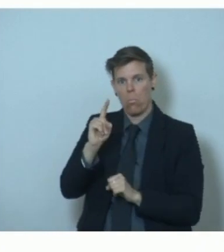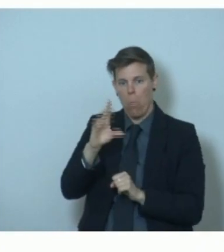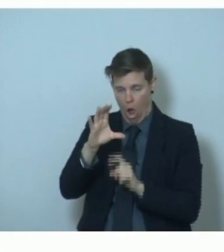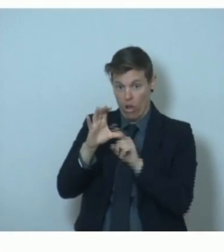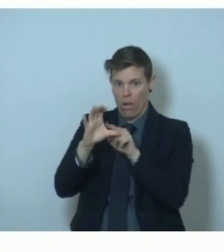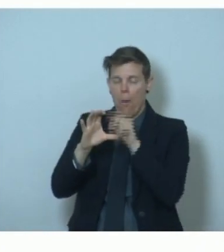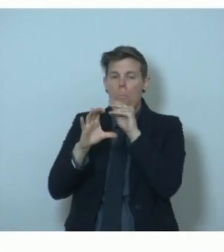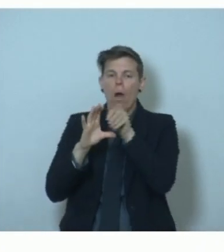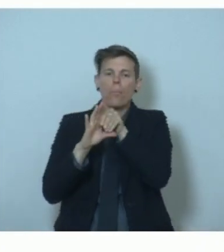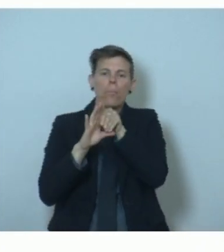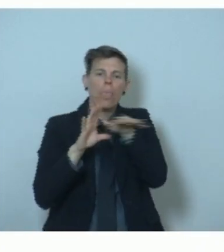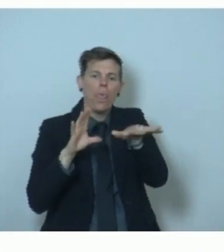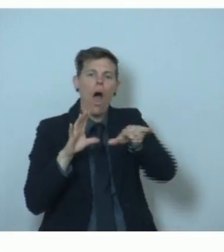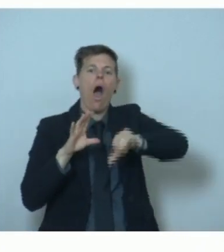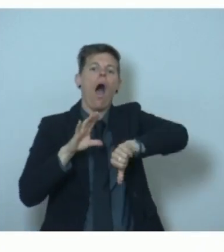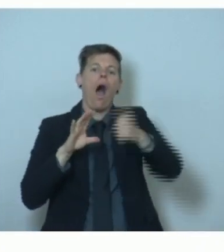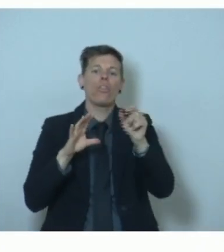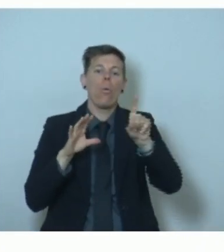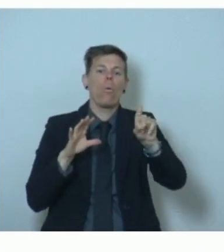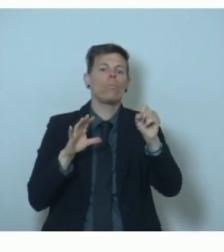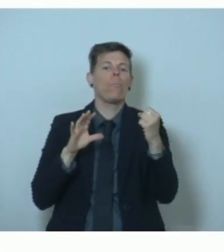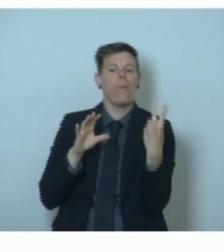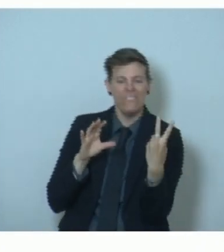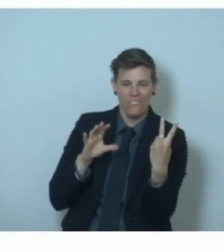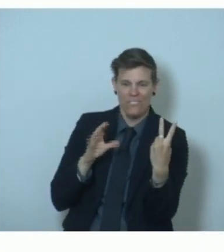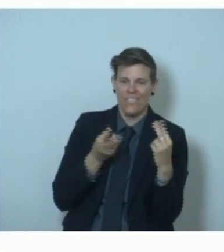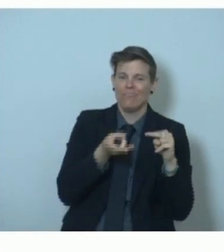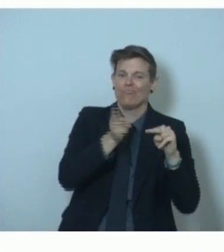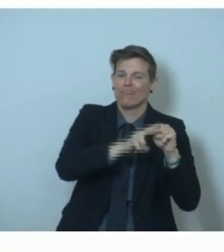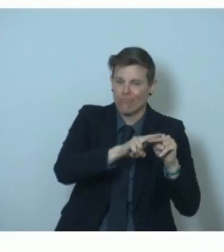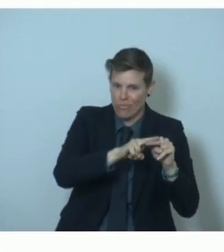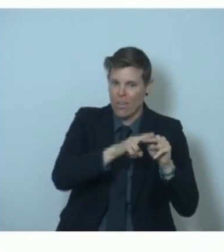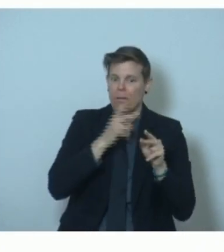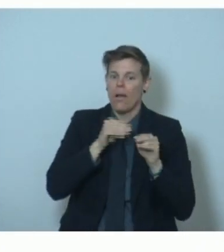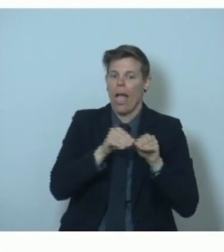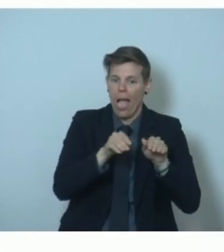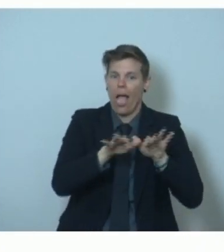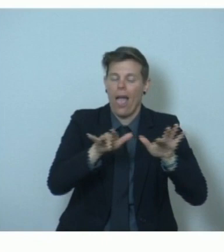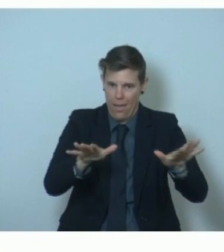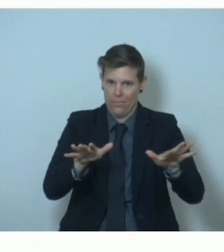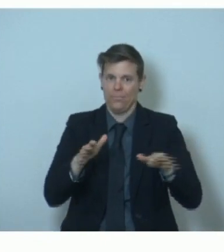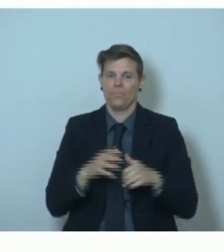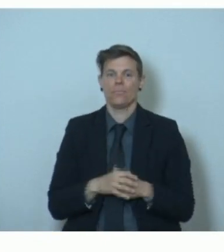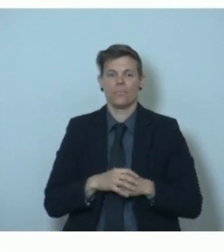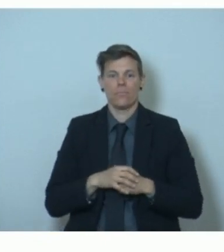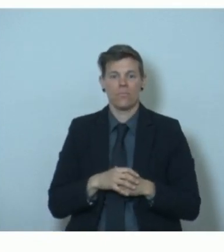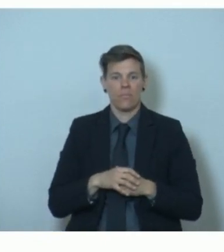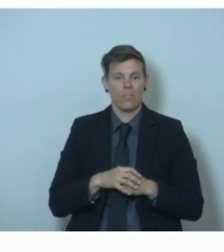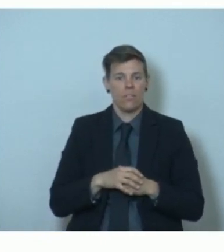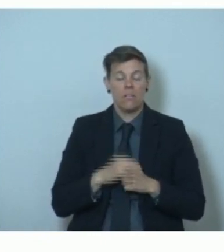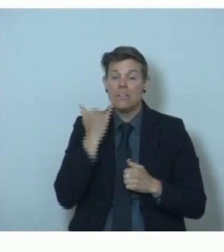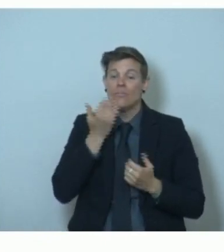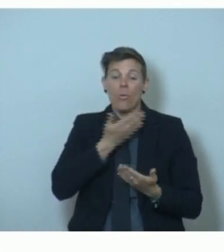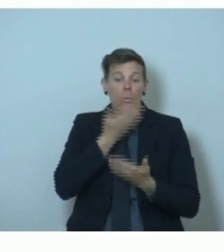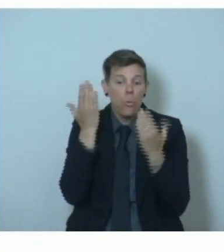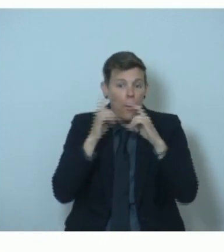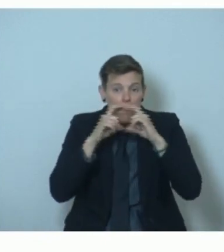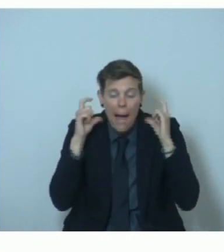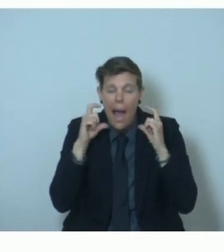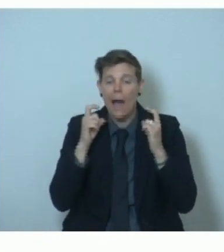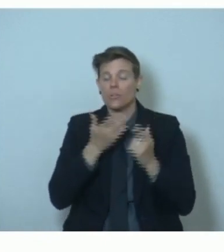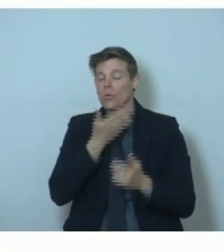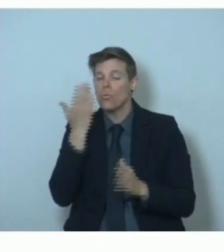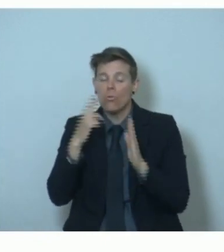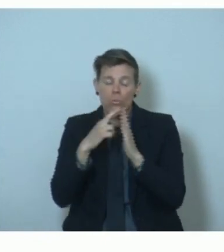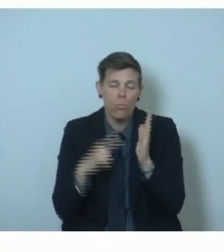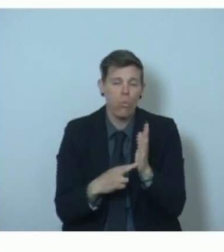112 cases. If we weren't doing everything we were doing, that 112 cases would be 300 cases, and then, of course, those 300 would pass